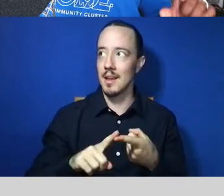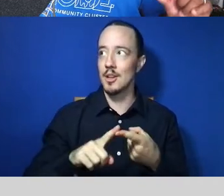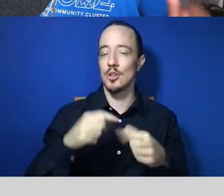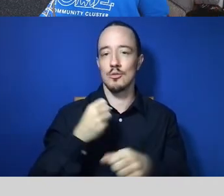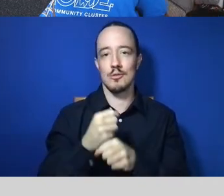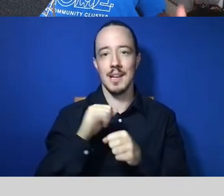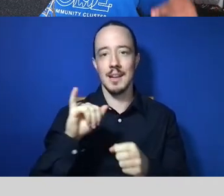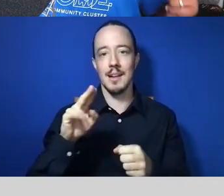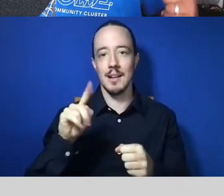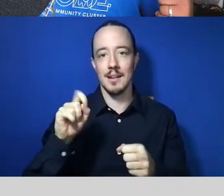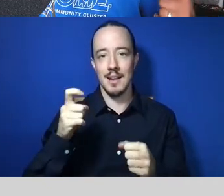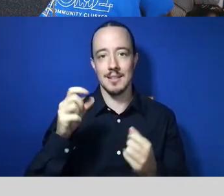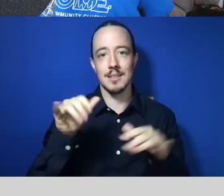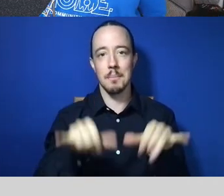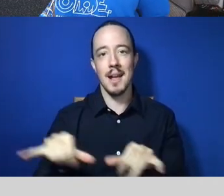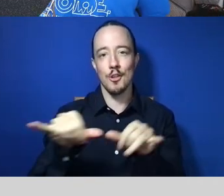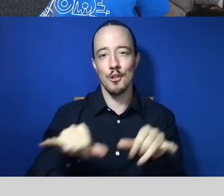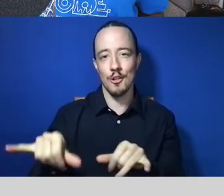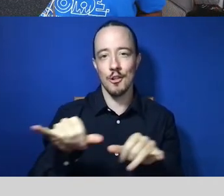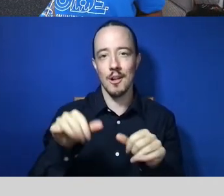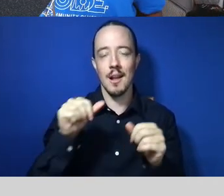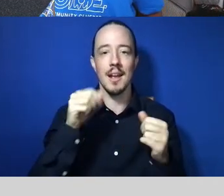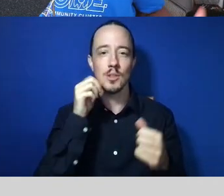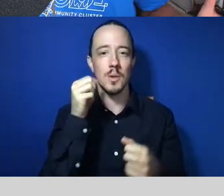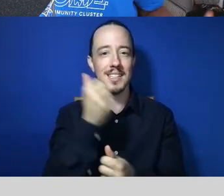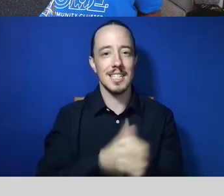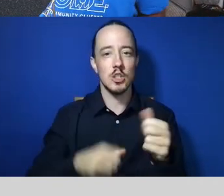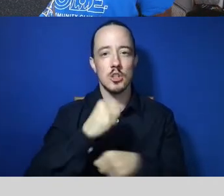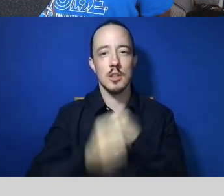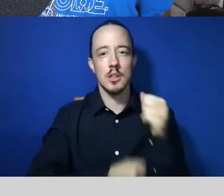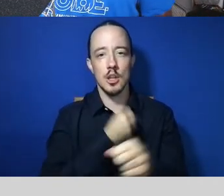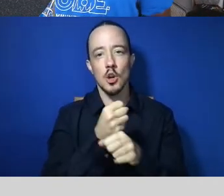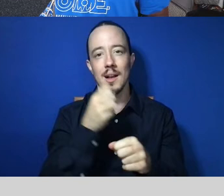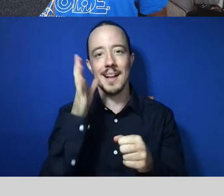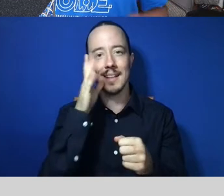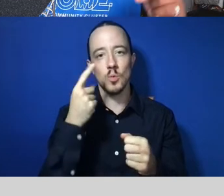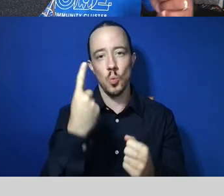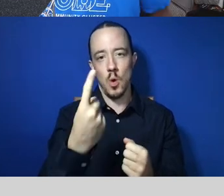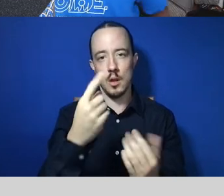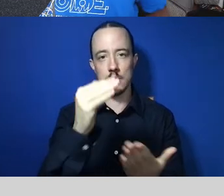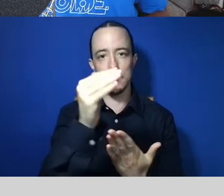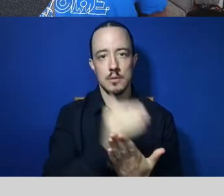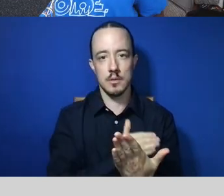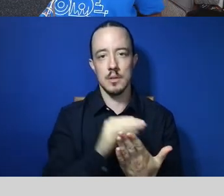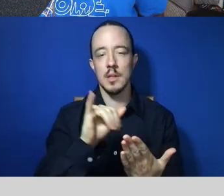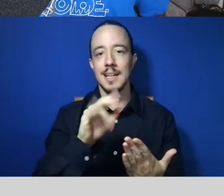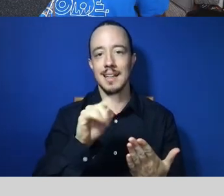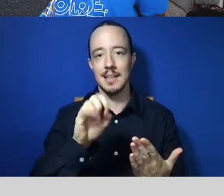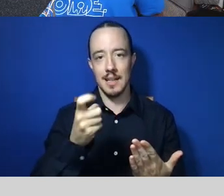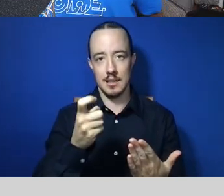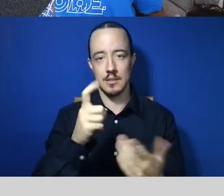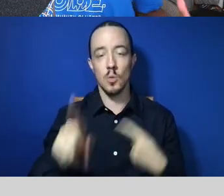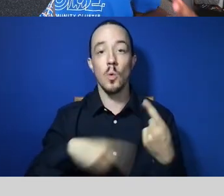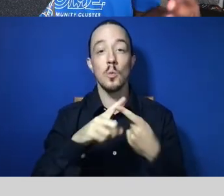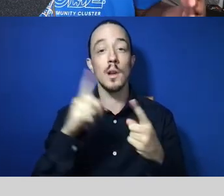to then create an index pattern and treat all of those years as a singular index, so that when we're